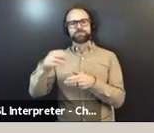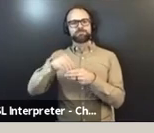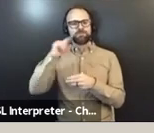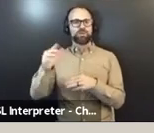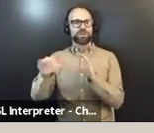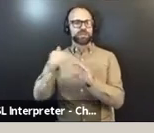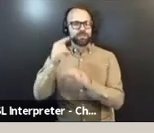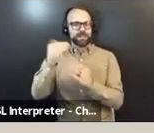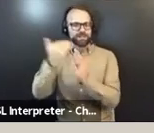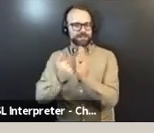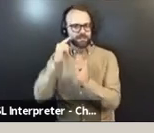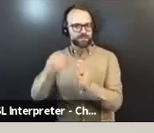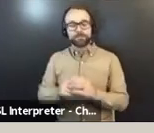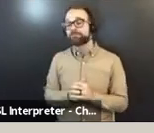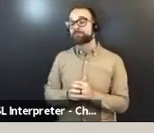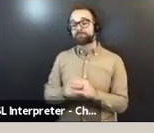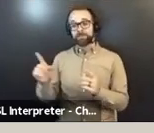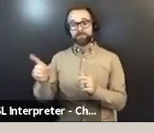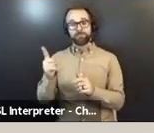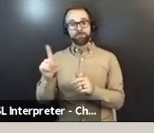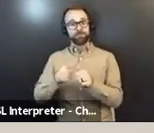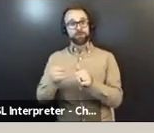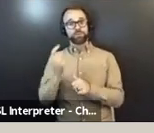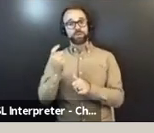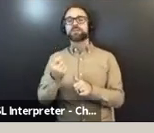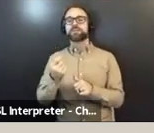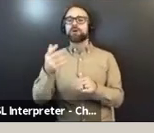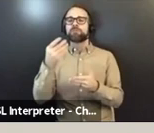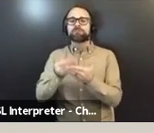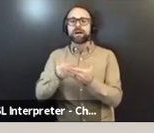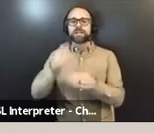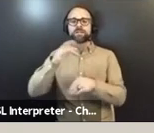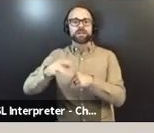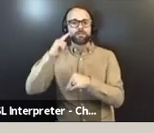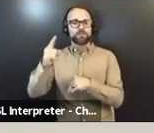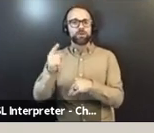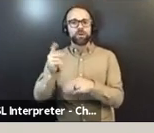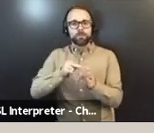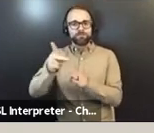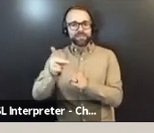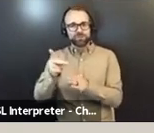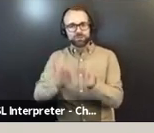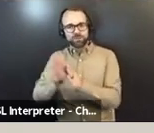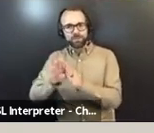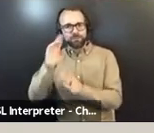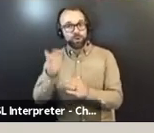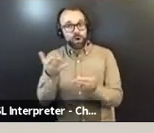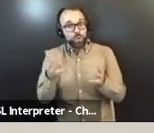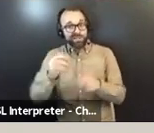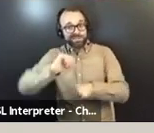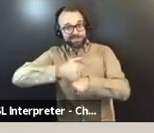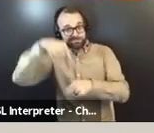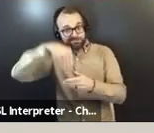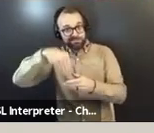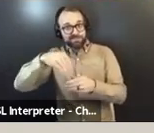question, is there funding available for professional development of existing employees? Yes. So that's what the training